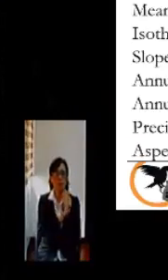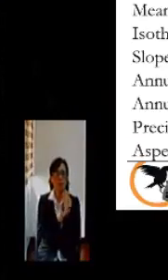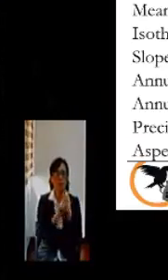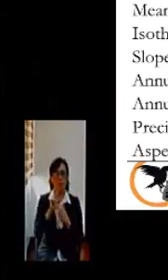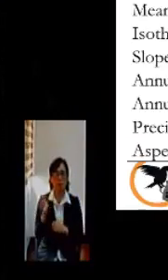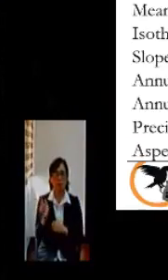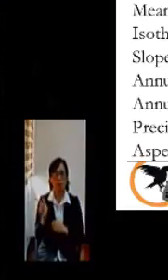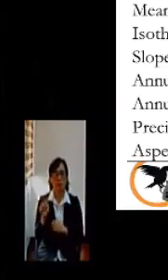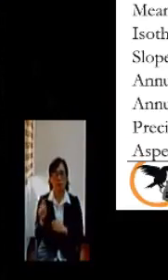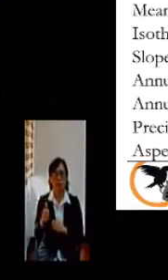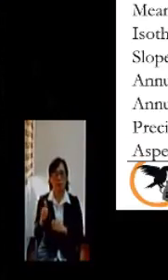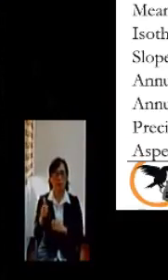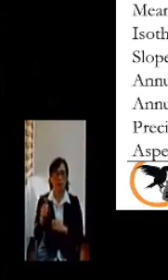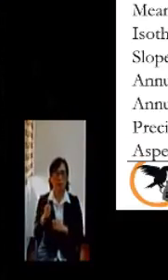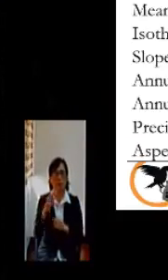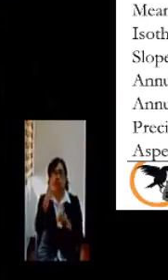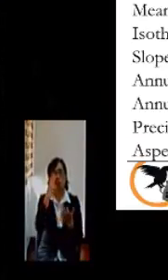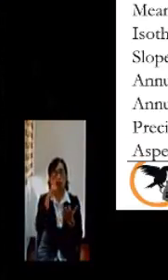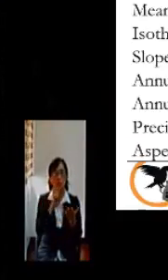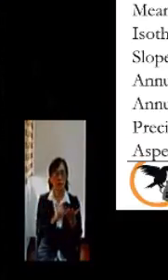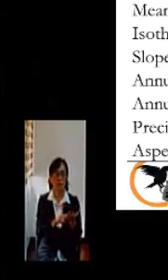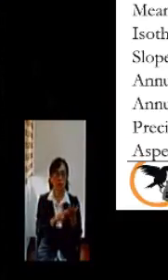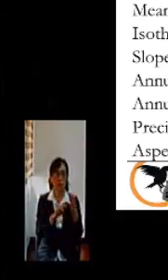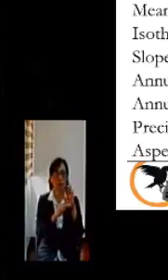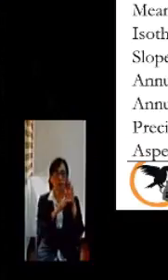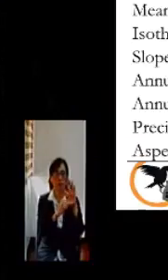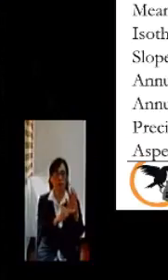you would notice that the heaviest model